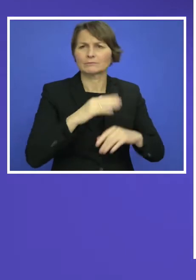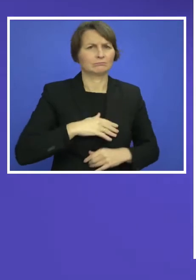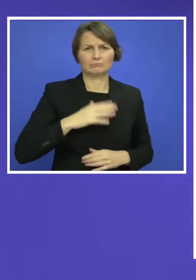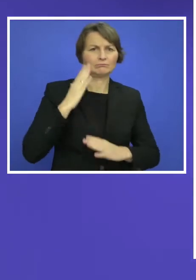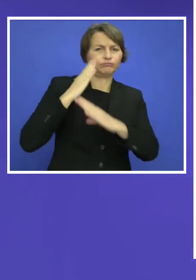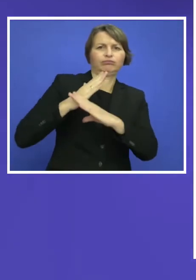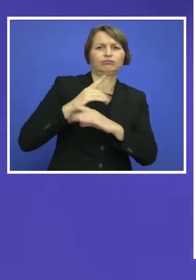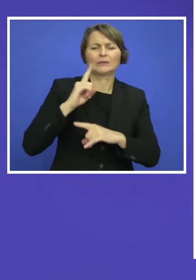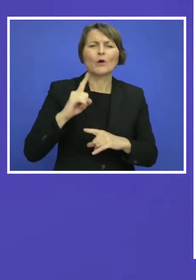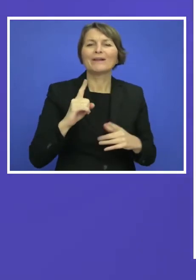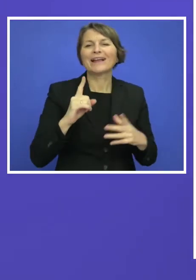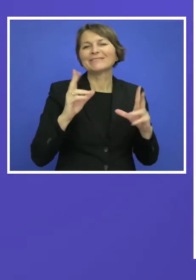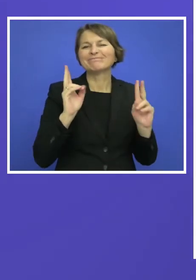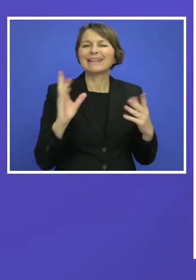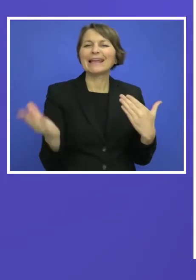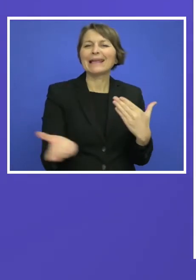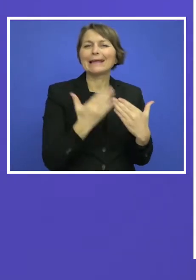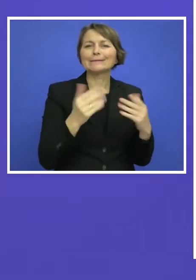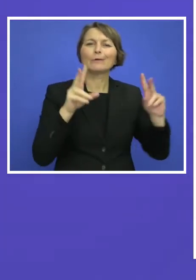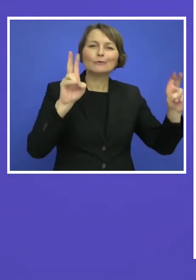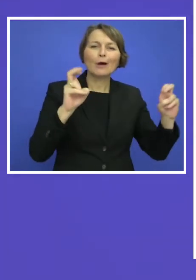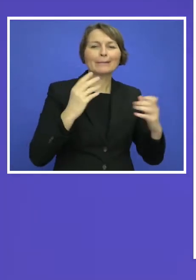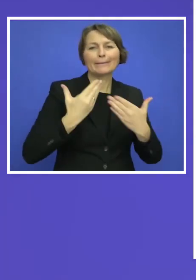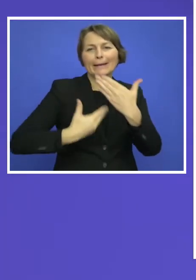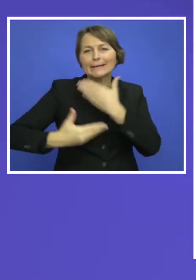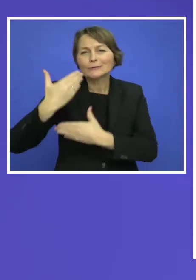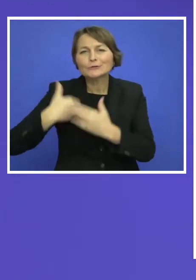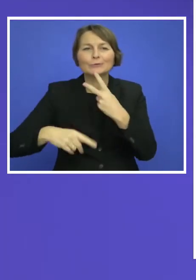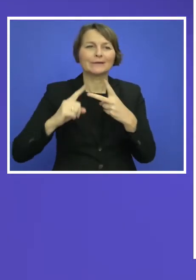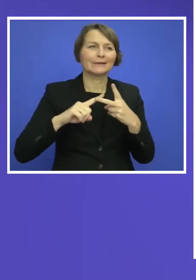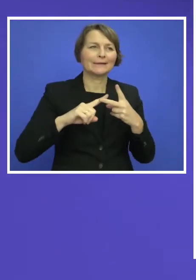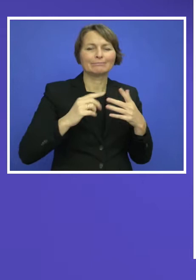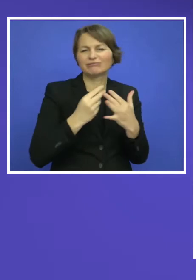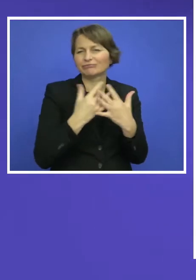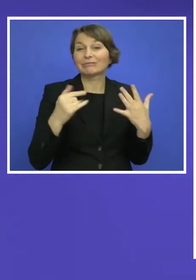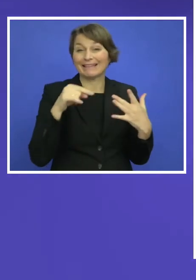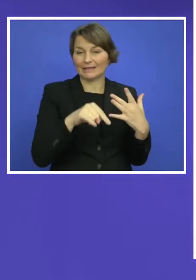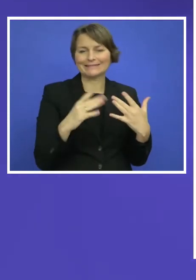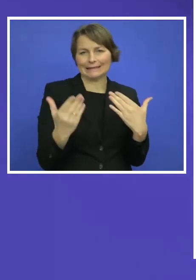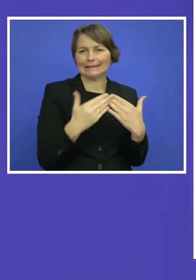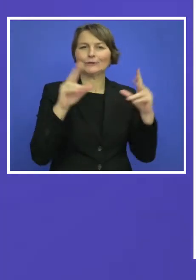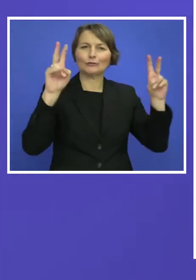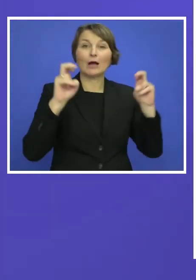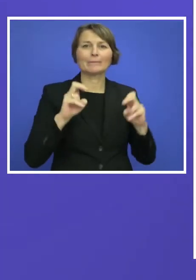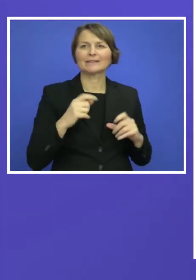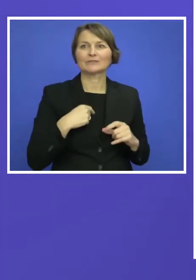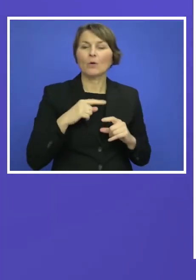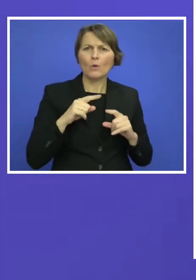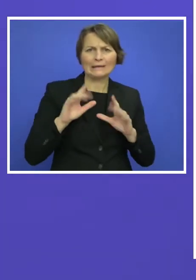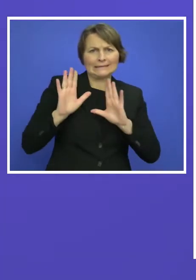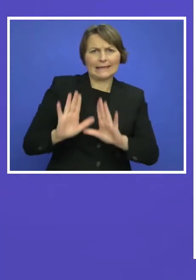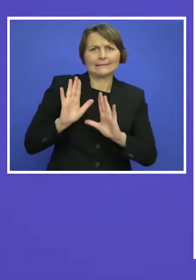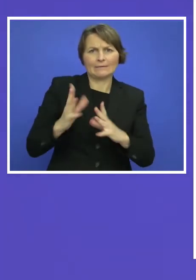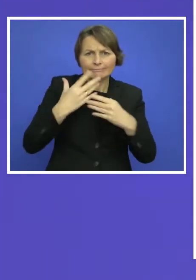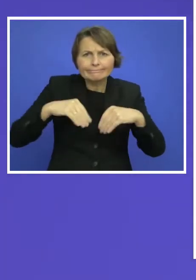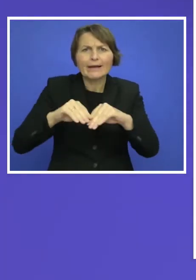away from the media and audiovisual sectors that might keep her away from her family and children. That is why